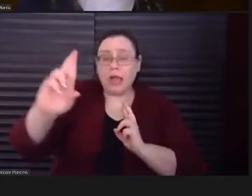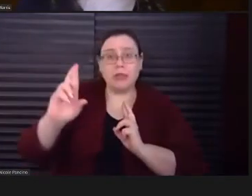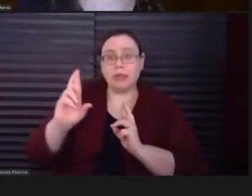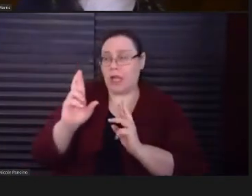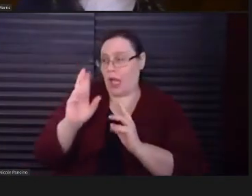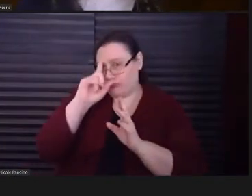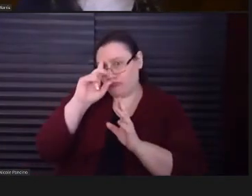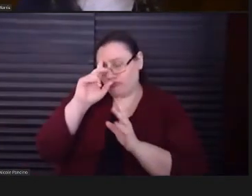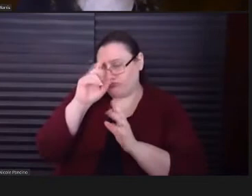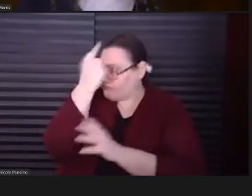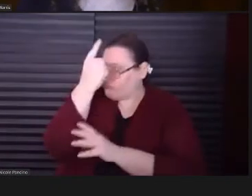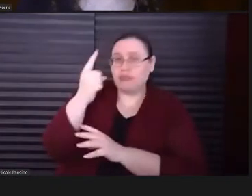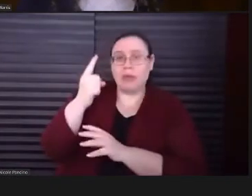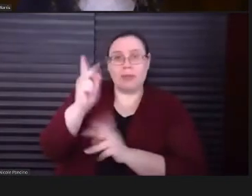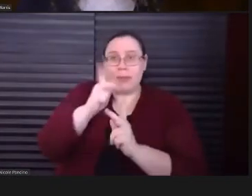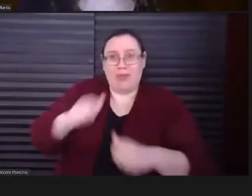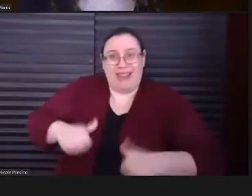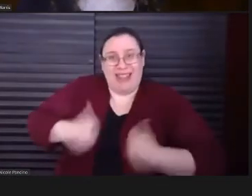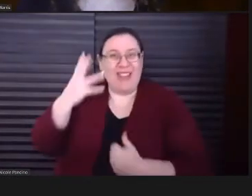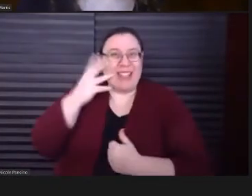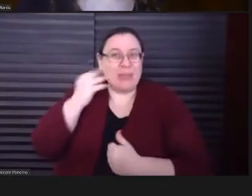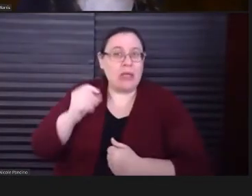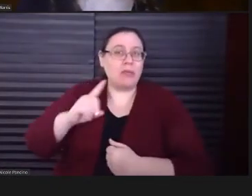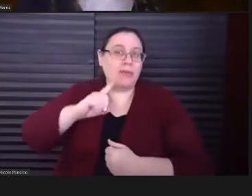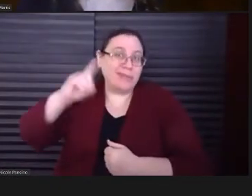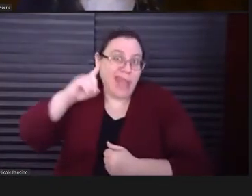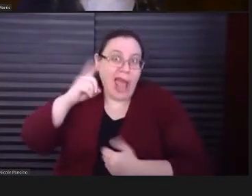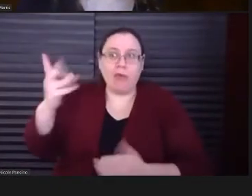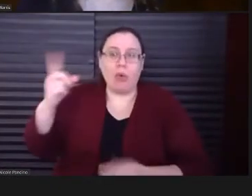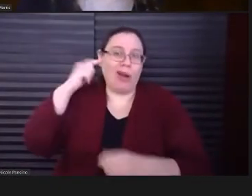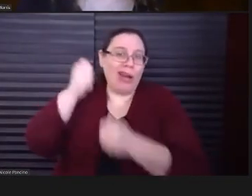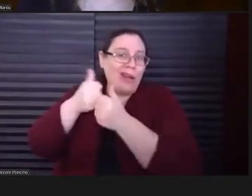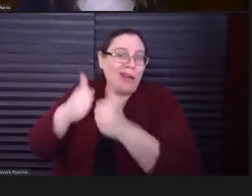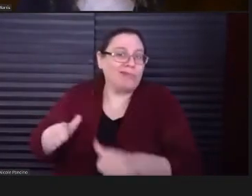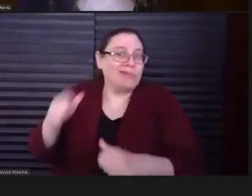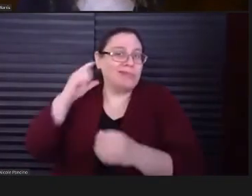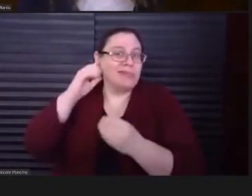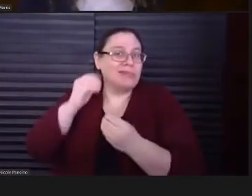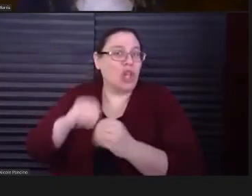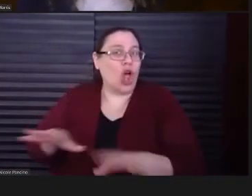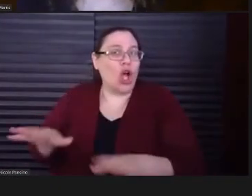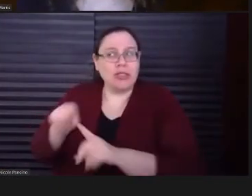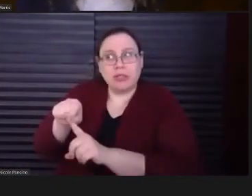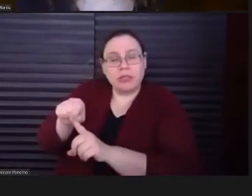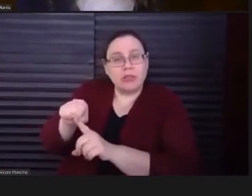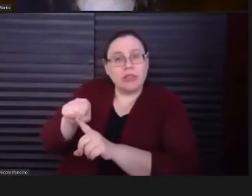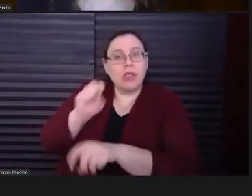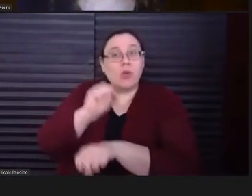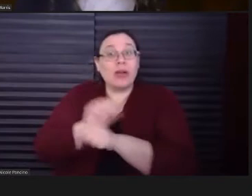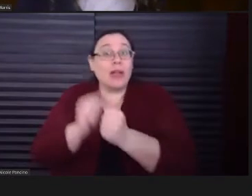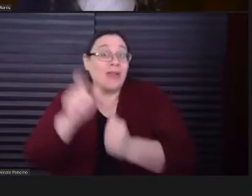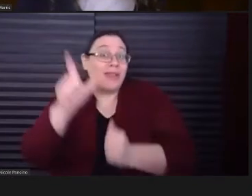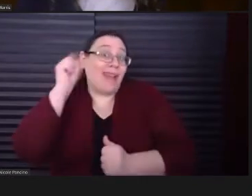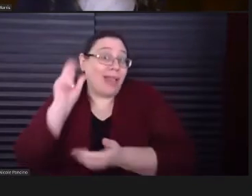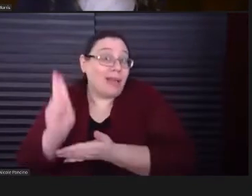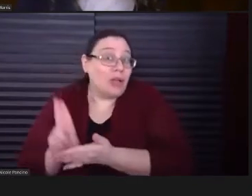experience of people who are deaf and hearing loss, and it's a collaboration with Gallaudet